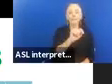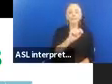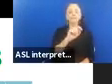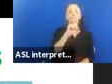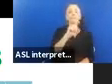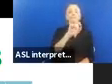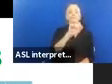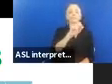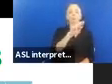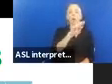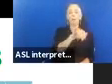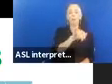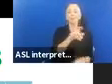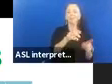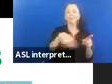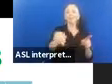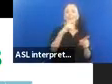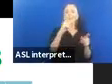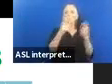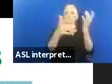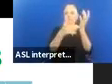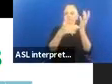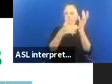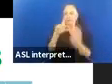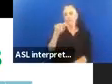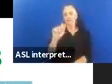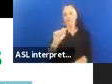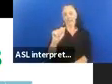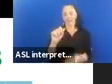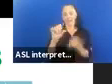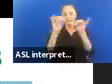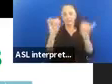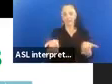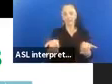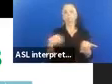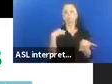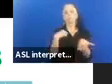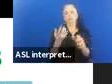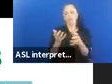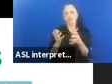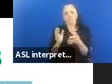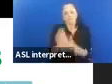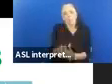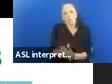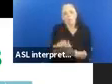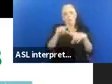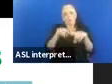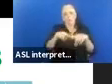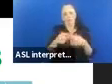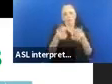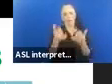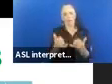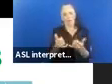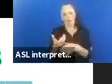big data platforms that we are all being forced into a greater dependency on. And they are not